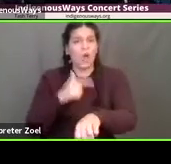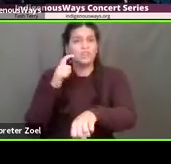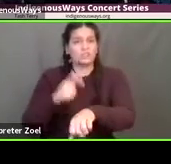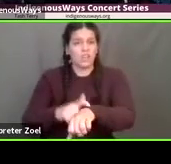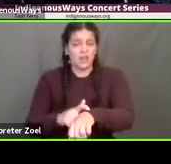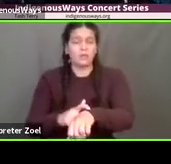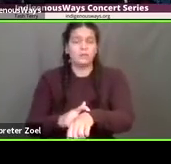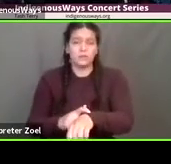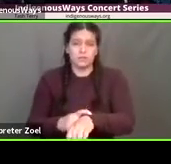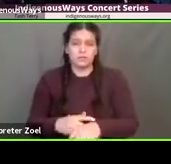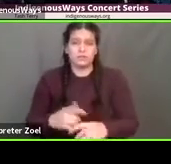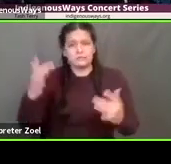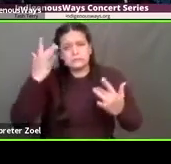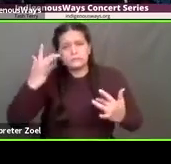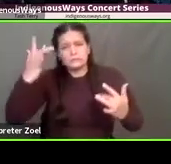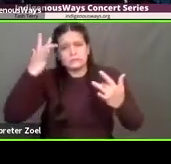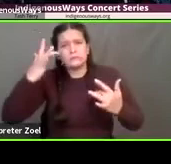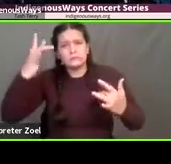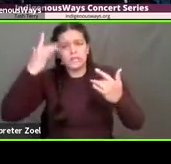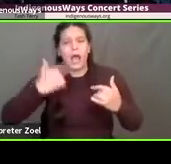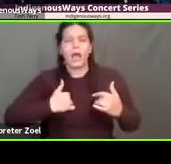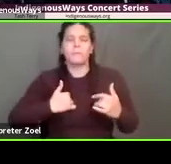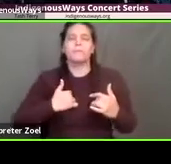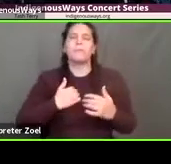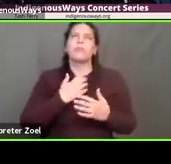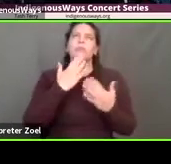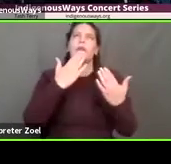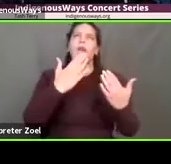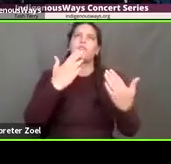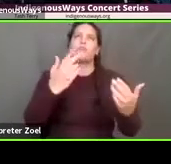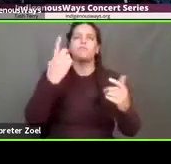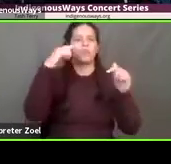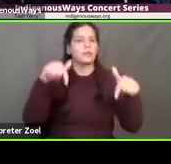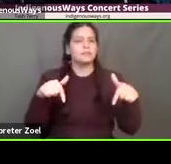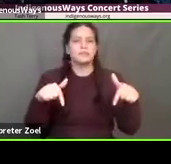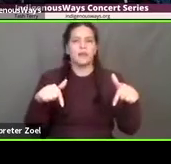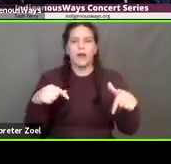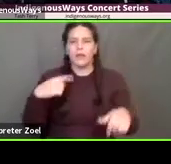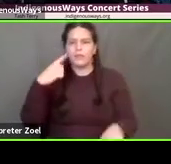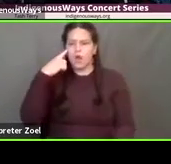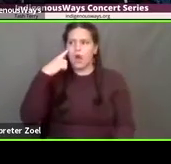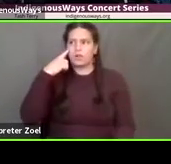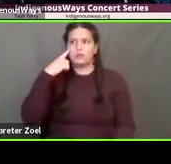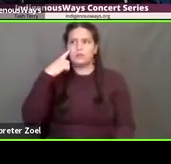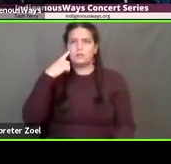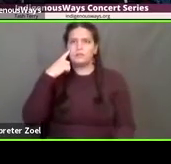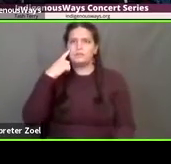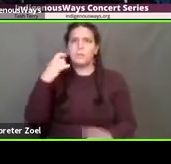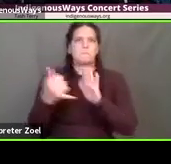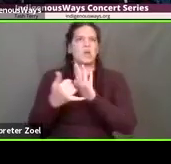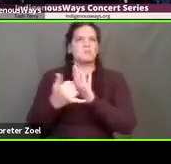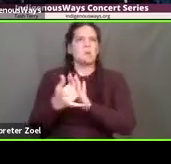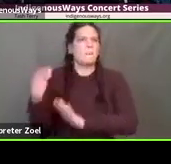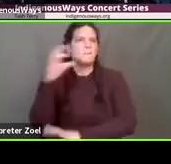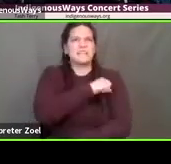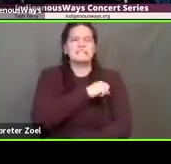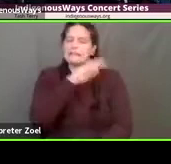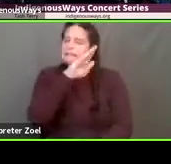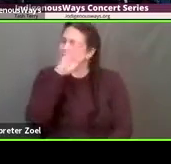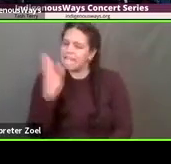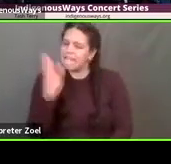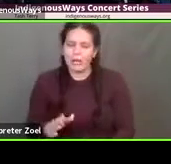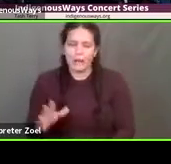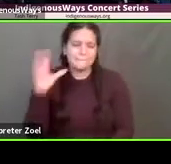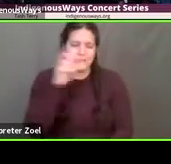so thankful for this. And I thought, I am not going to miss this, even if there were wild horses trying to drag me away. I'm not going to miss